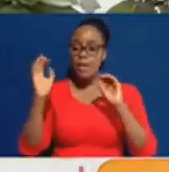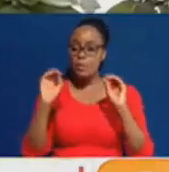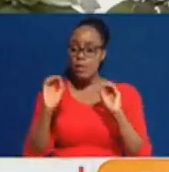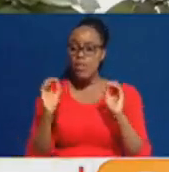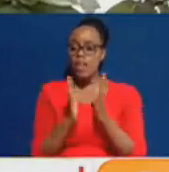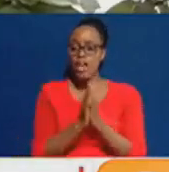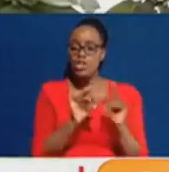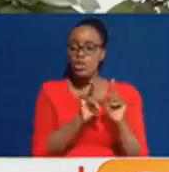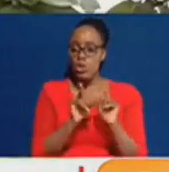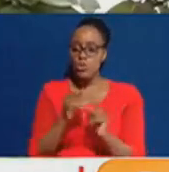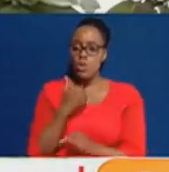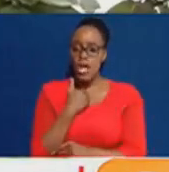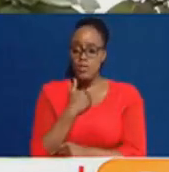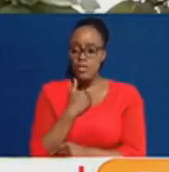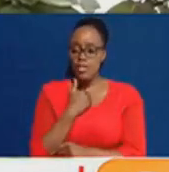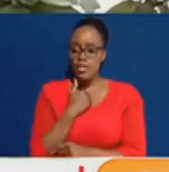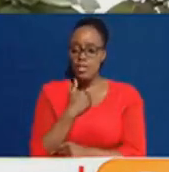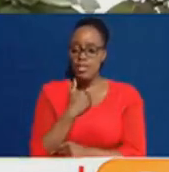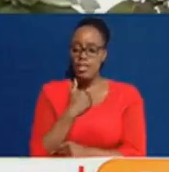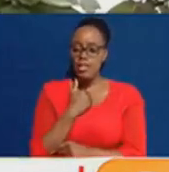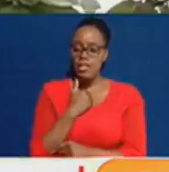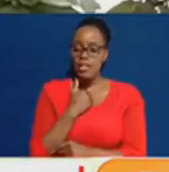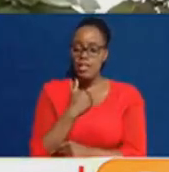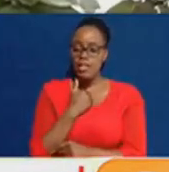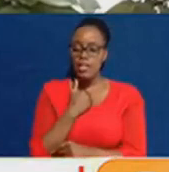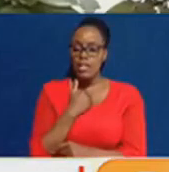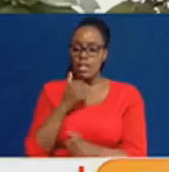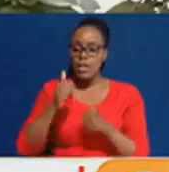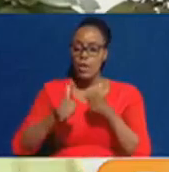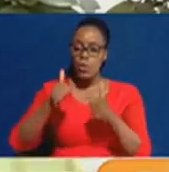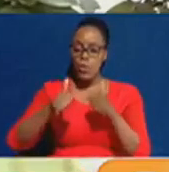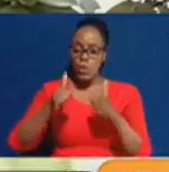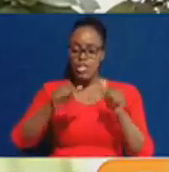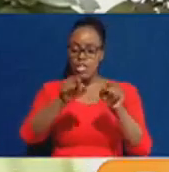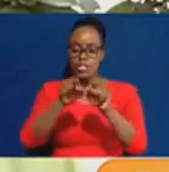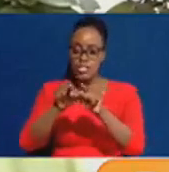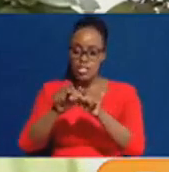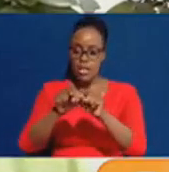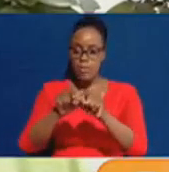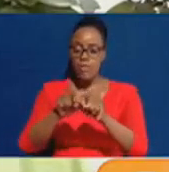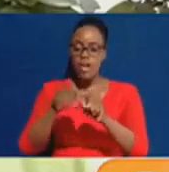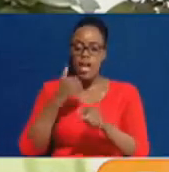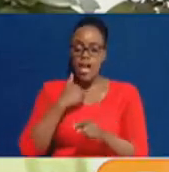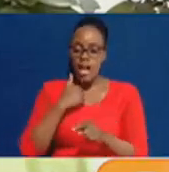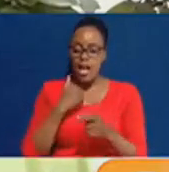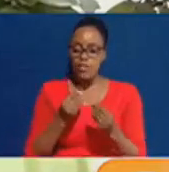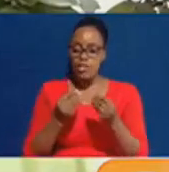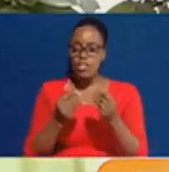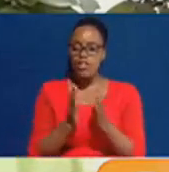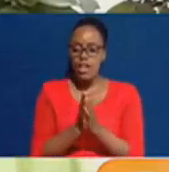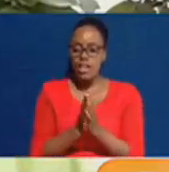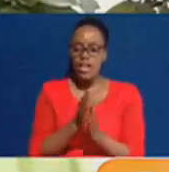pia ina rutuba na pia ina virutubisho, yani